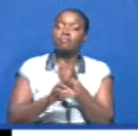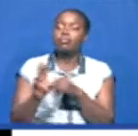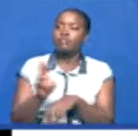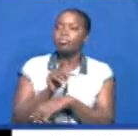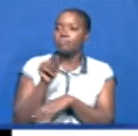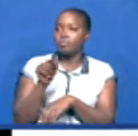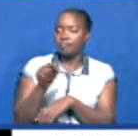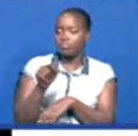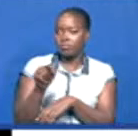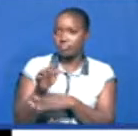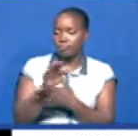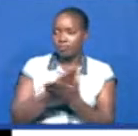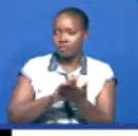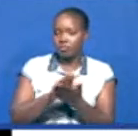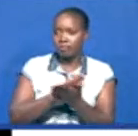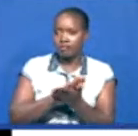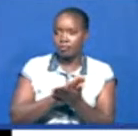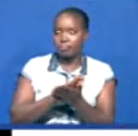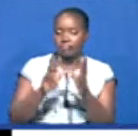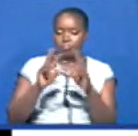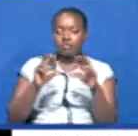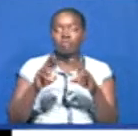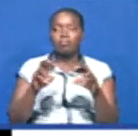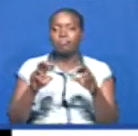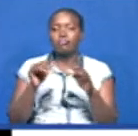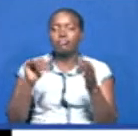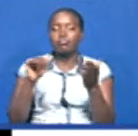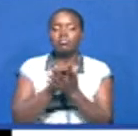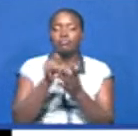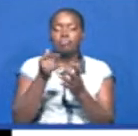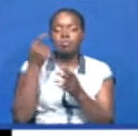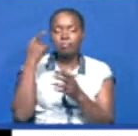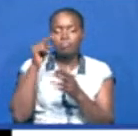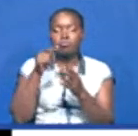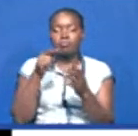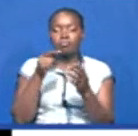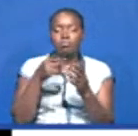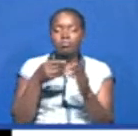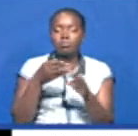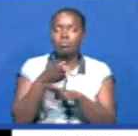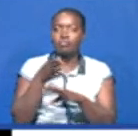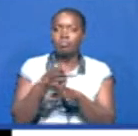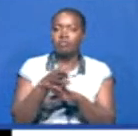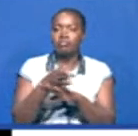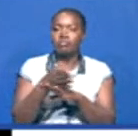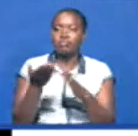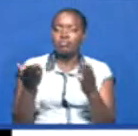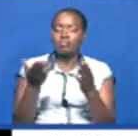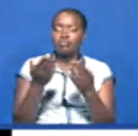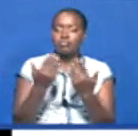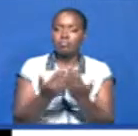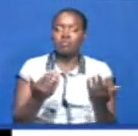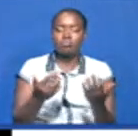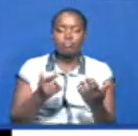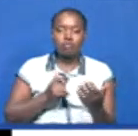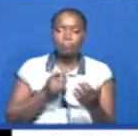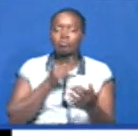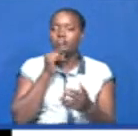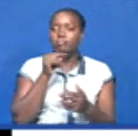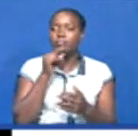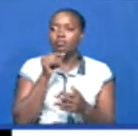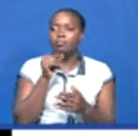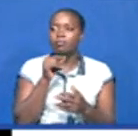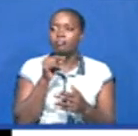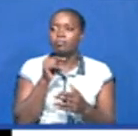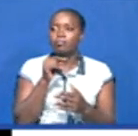database to be able to check imports for counterfeit goods. Ladies and gentlemen, it is